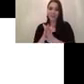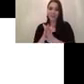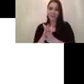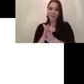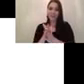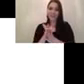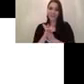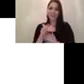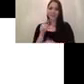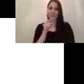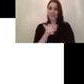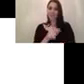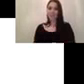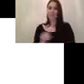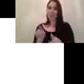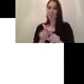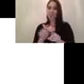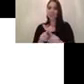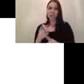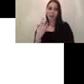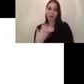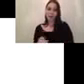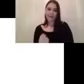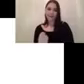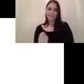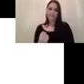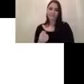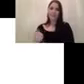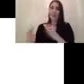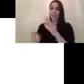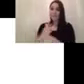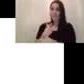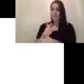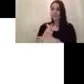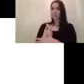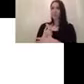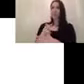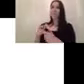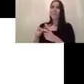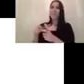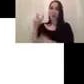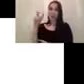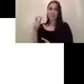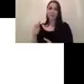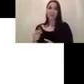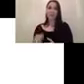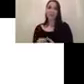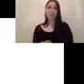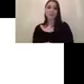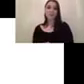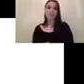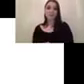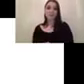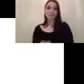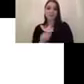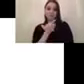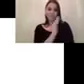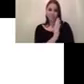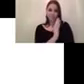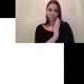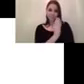difference. It also has the input, the backbone, got the feature pyramid aggregation, and instead